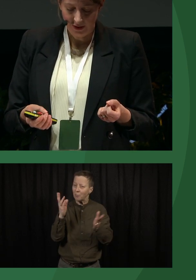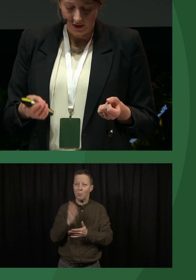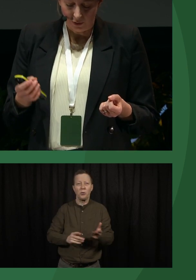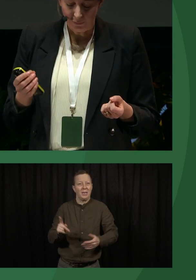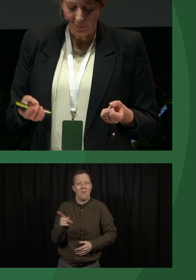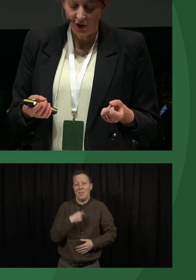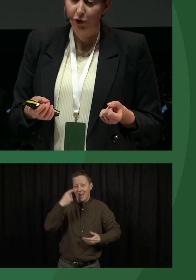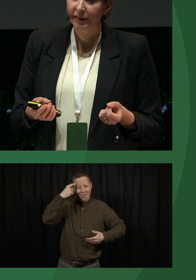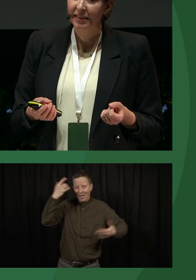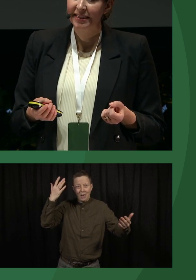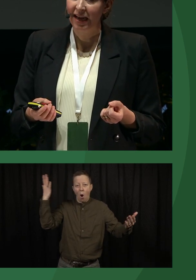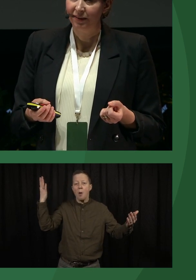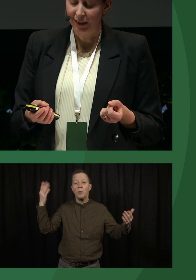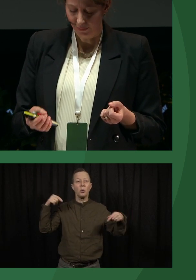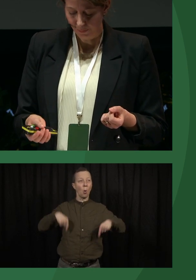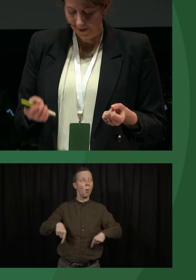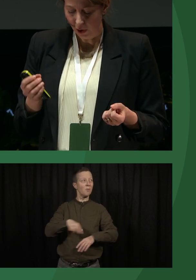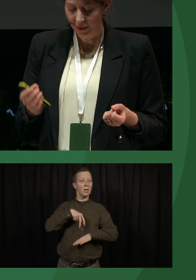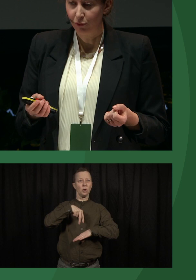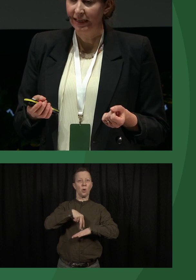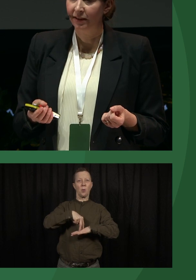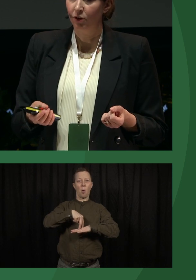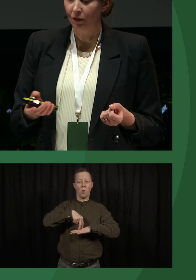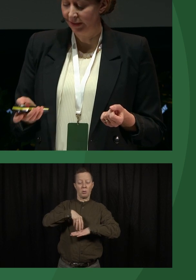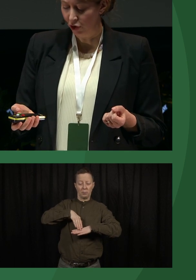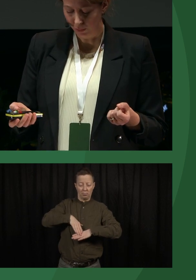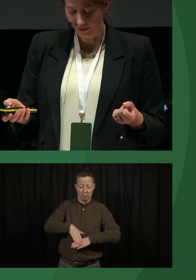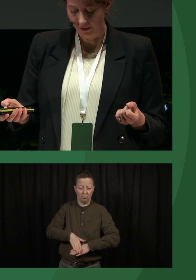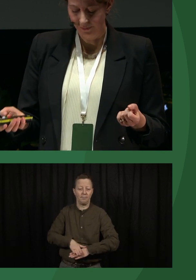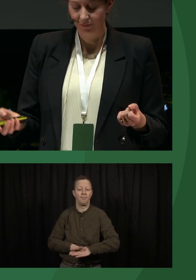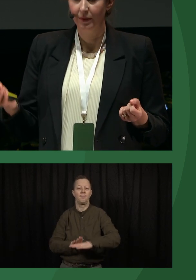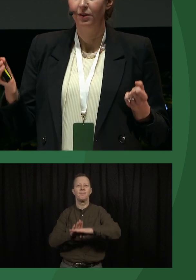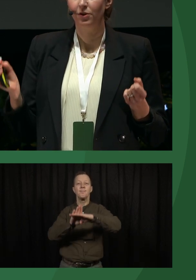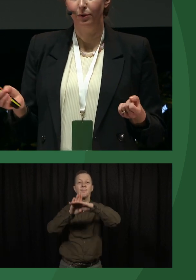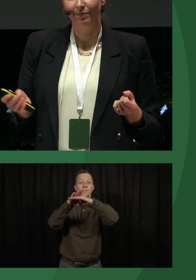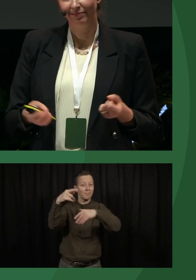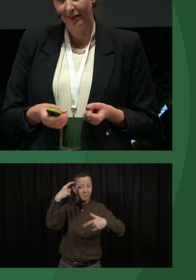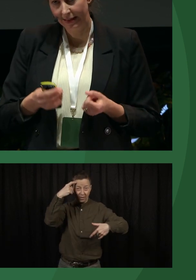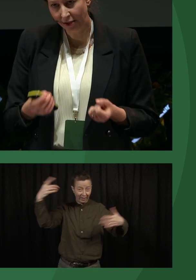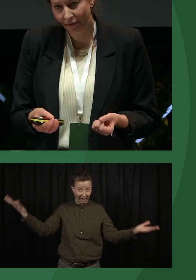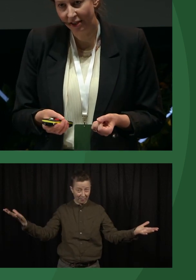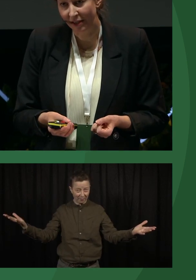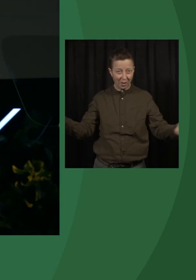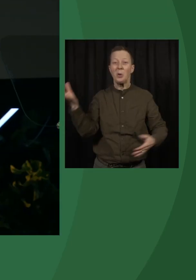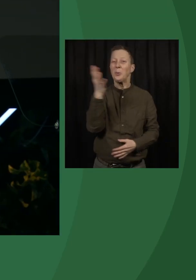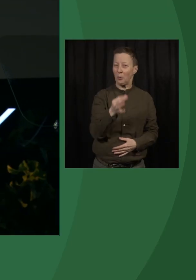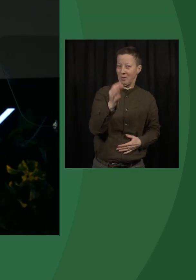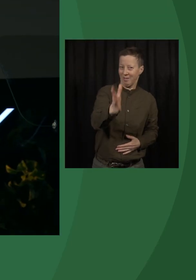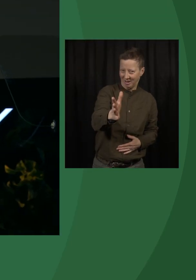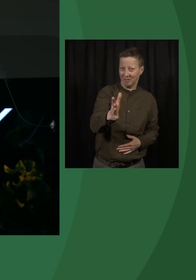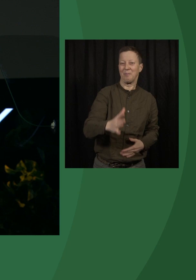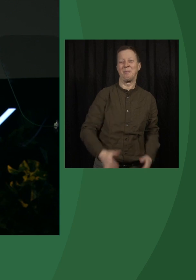if we were currently standing on the brink of a new one. So, thank you very much.